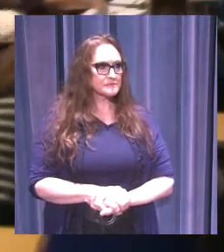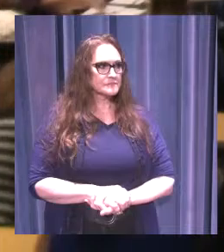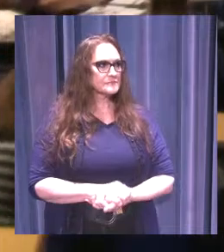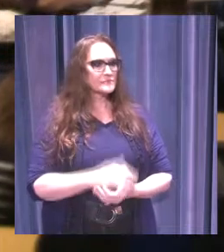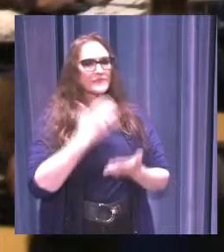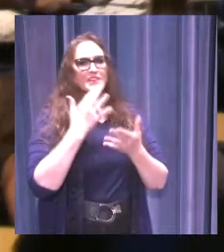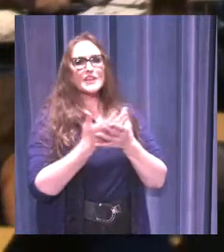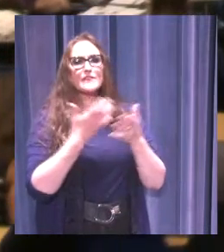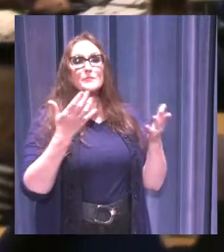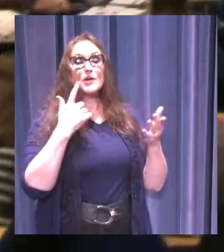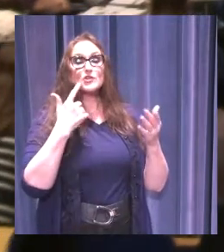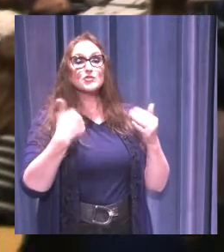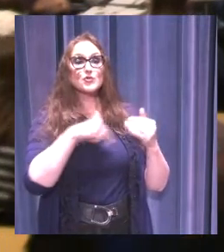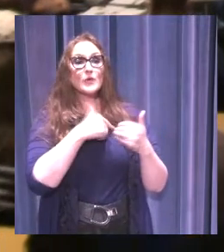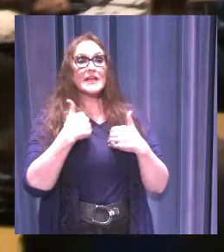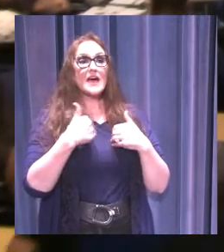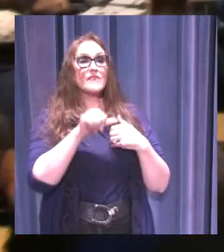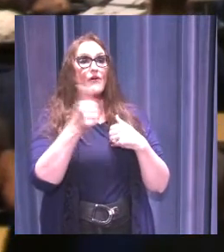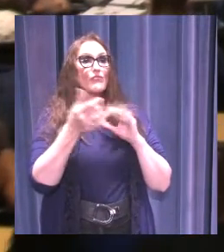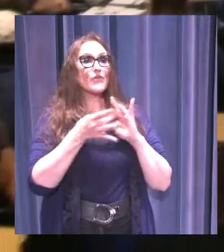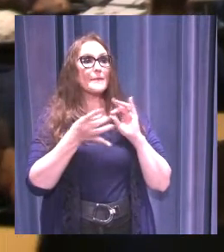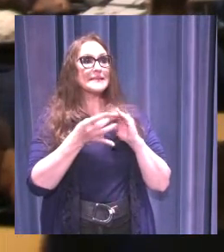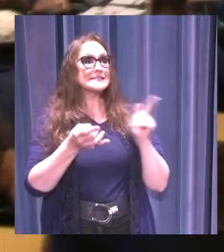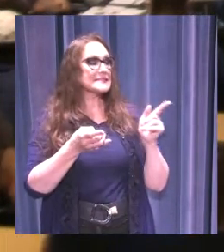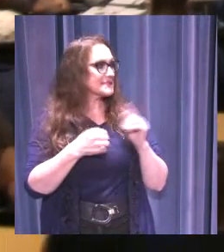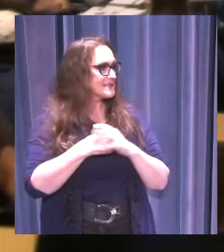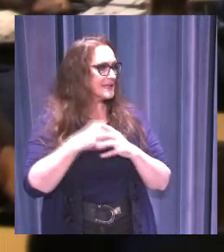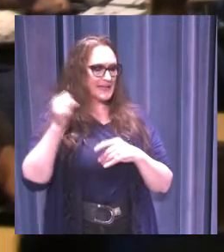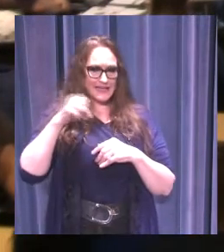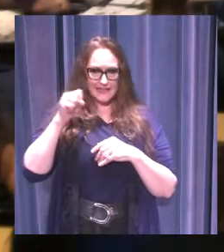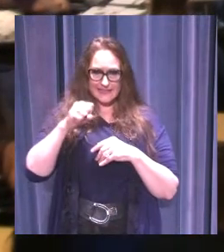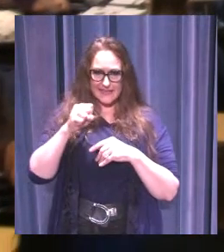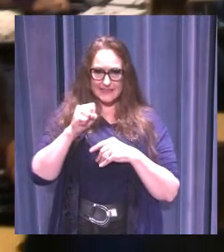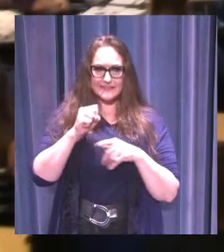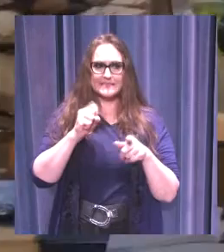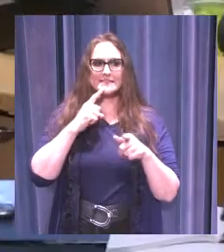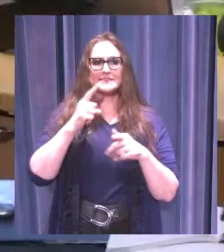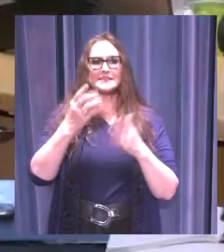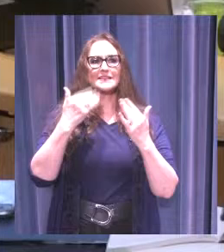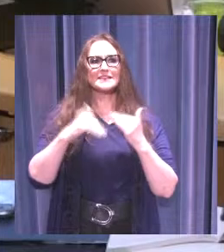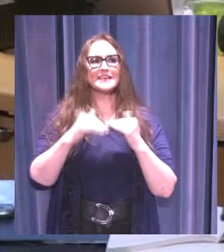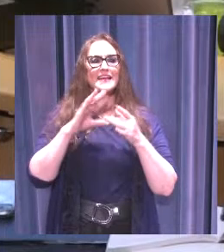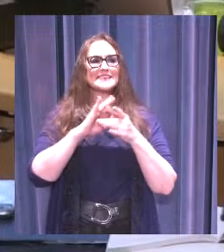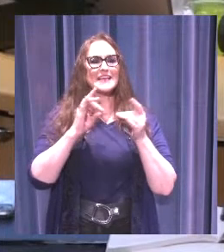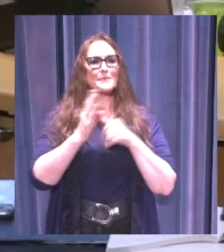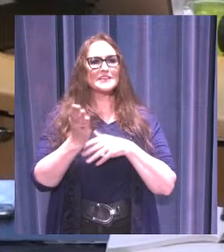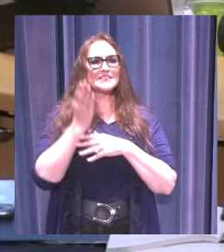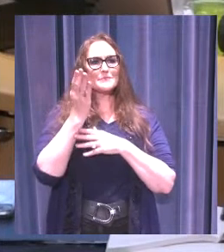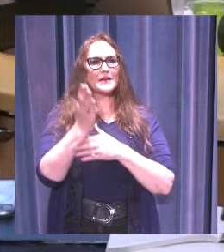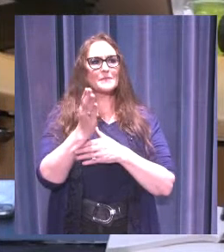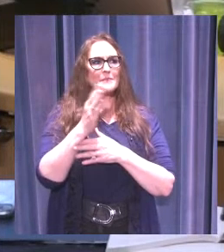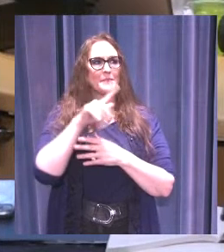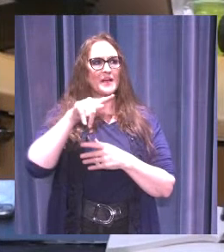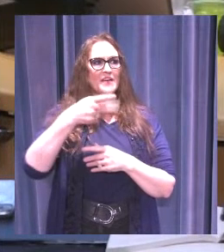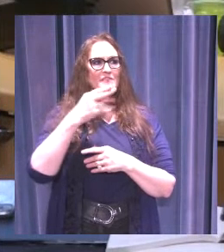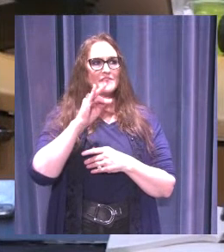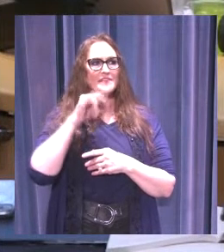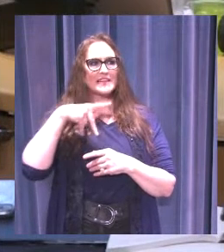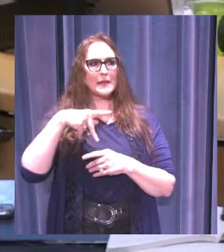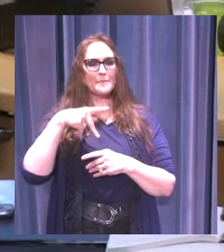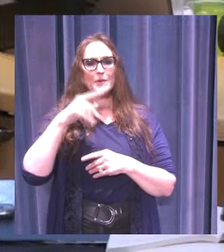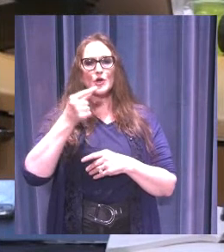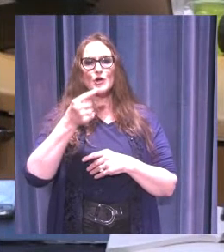Thank you very much. Do we have any other comments? Yes, Mr. Chair. The next comment has been submitted by Philip